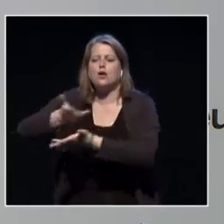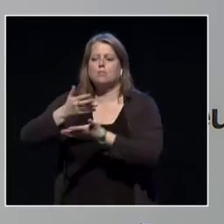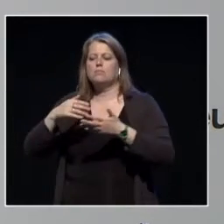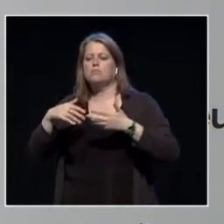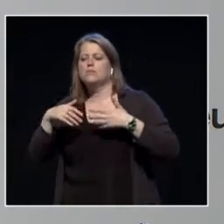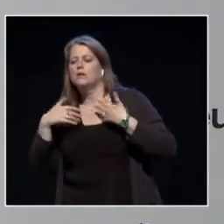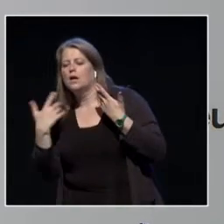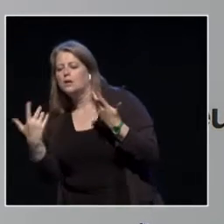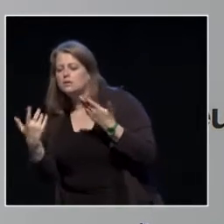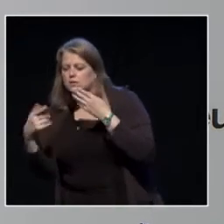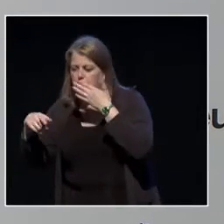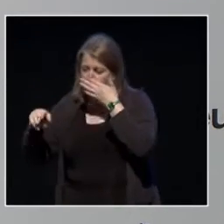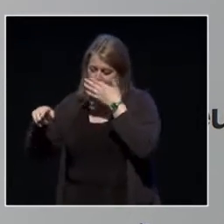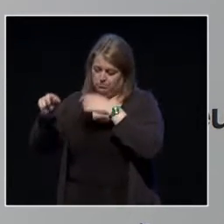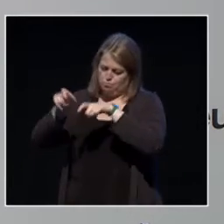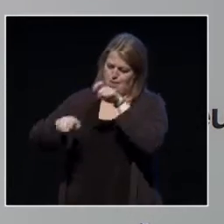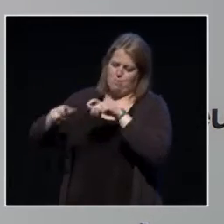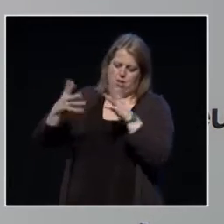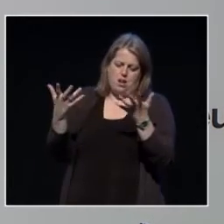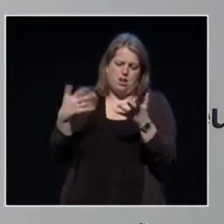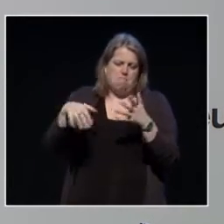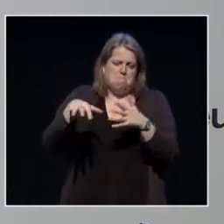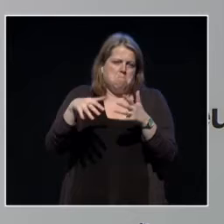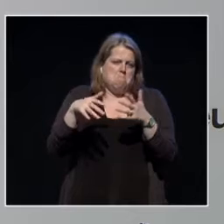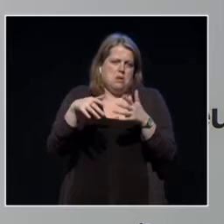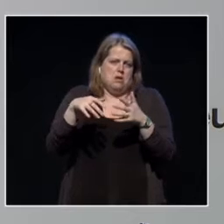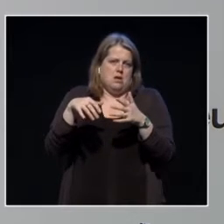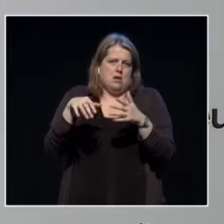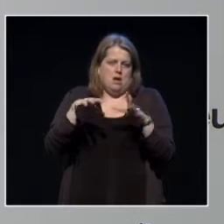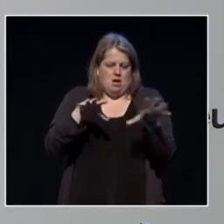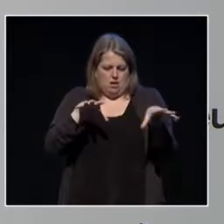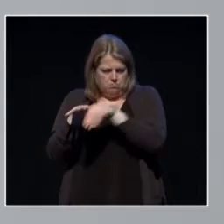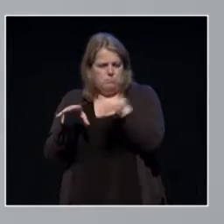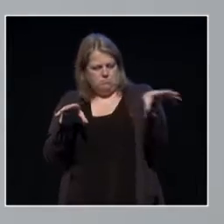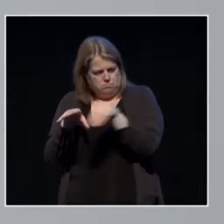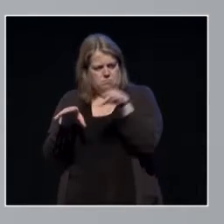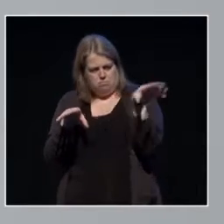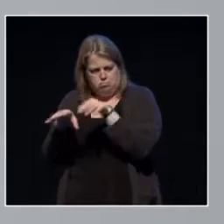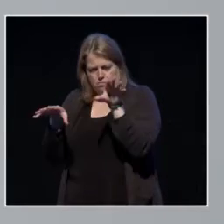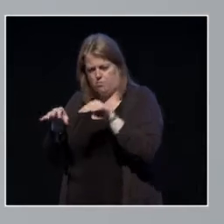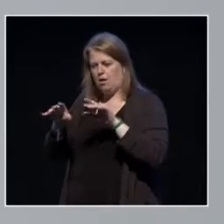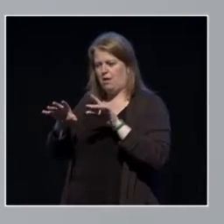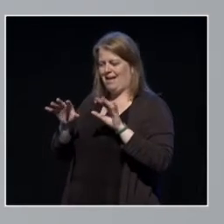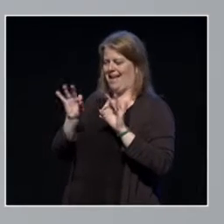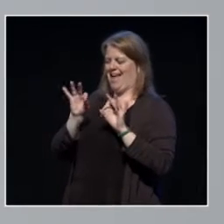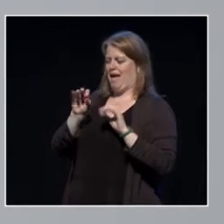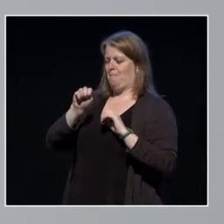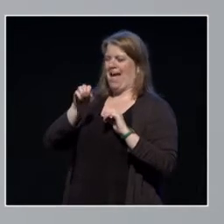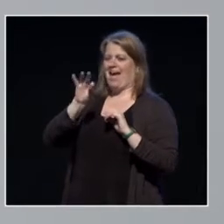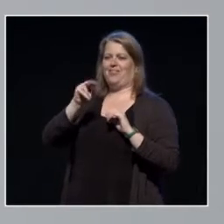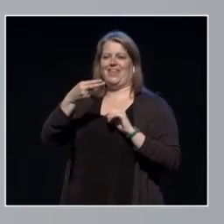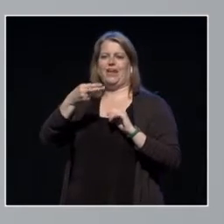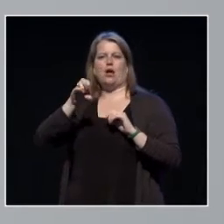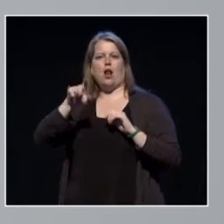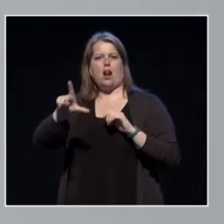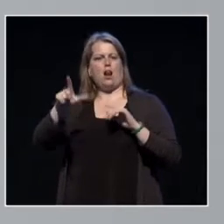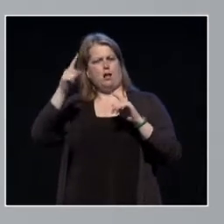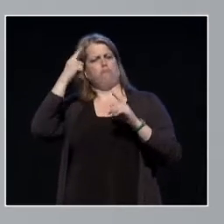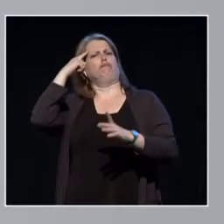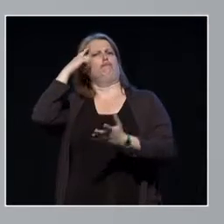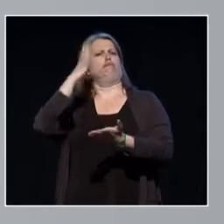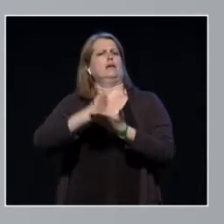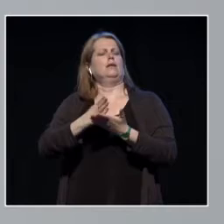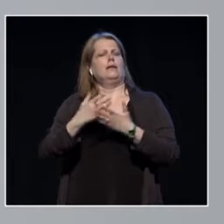and tailors living in the slums of Dhaka with the global market of ethical fashion. Ethical fashion brands can submit their designs,